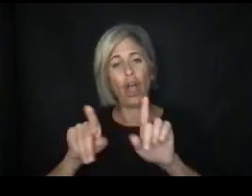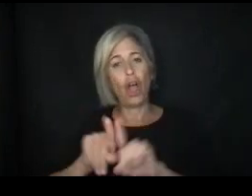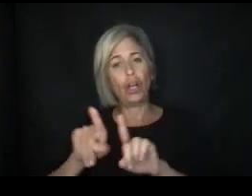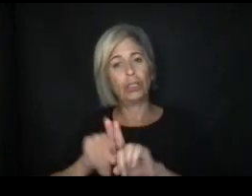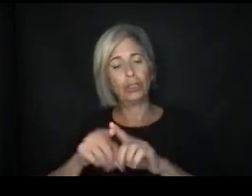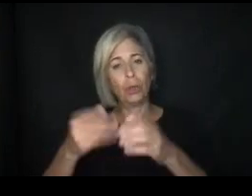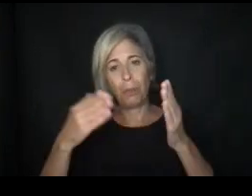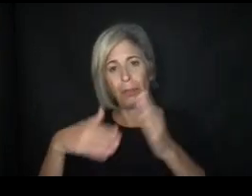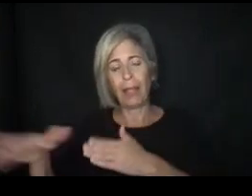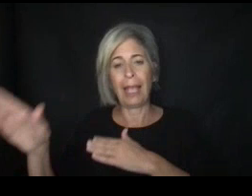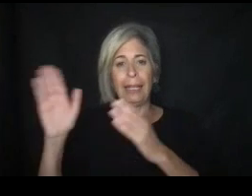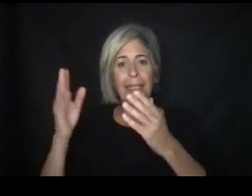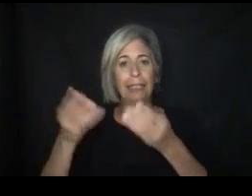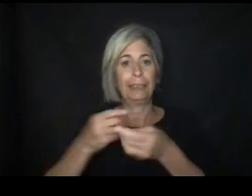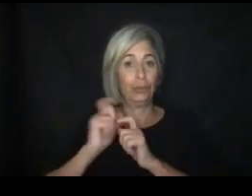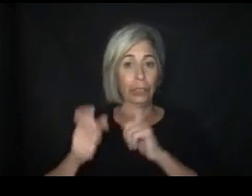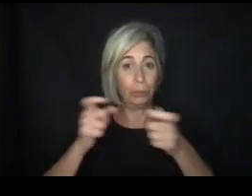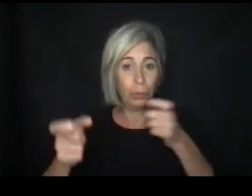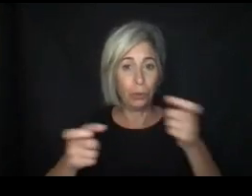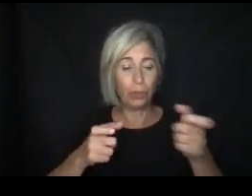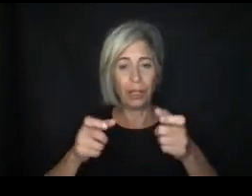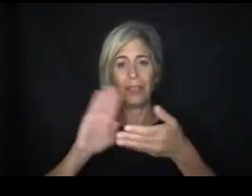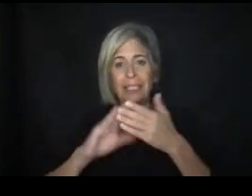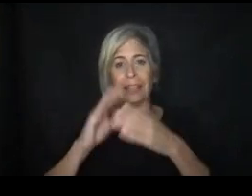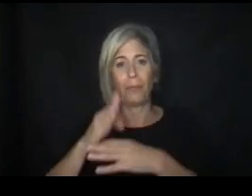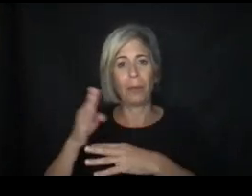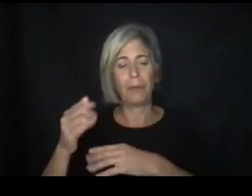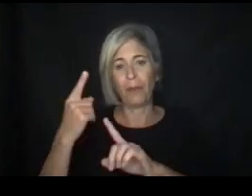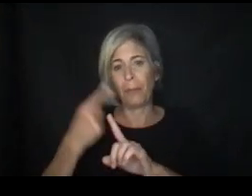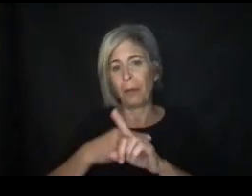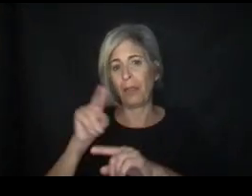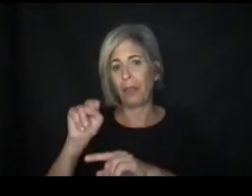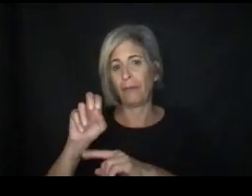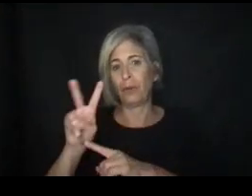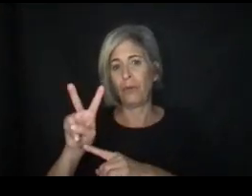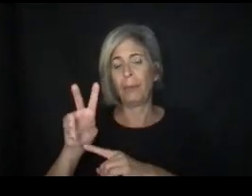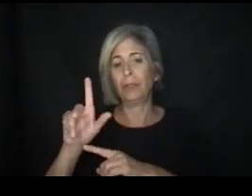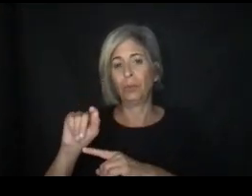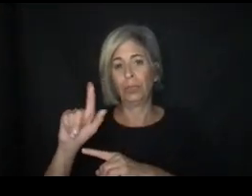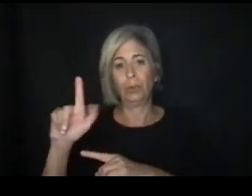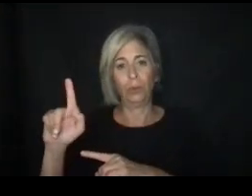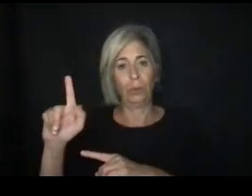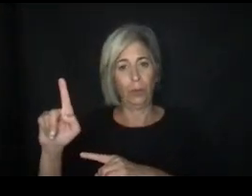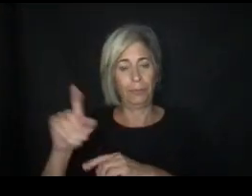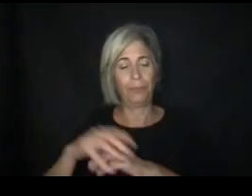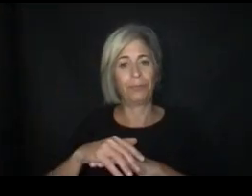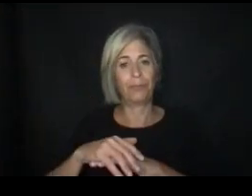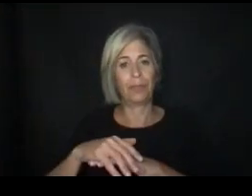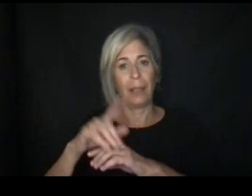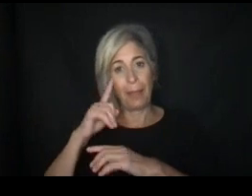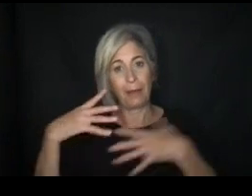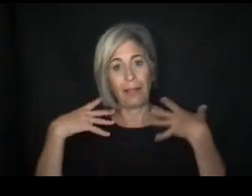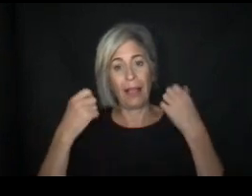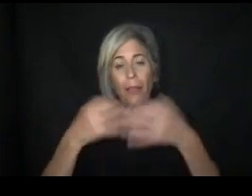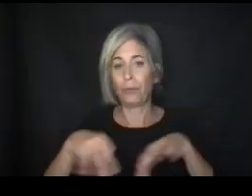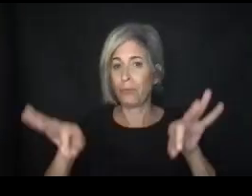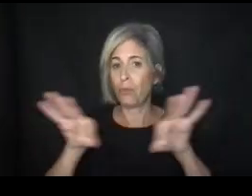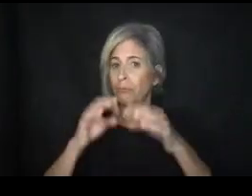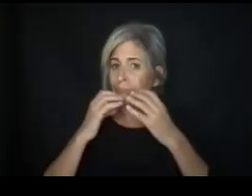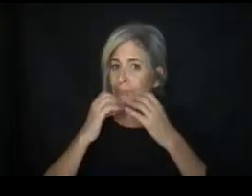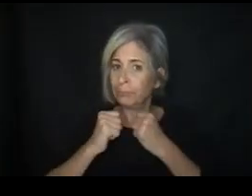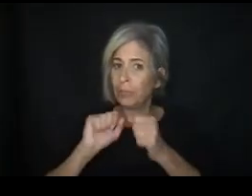Narcan distribution for the city of Boynton Beach for the month of November 2021. Mental health matters. COVID affected